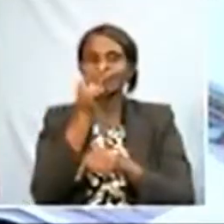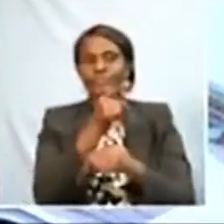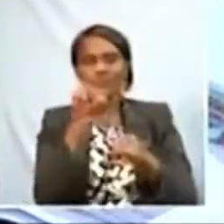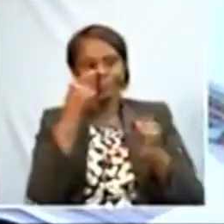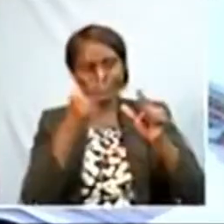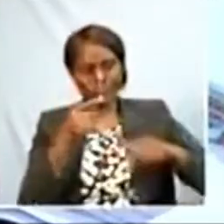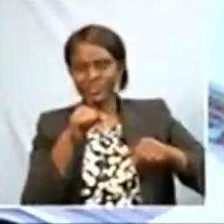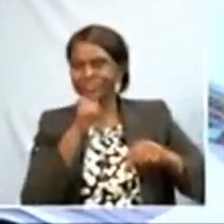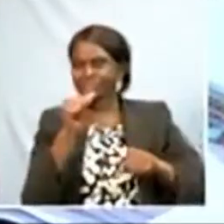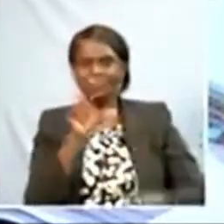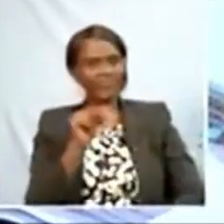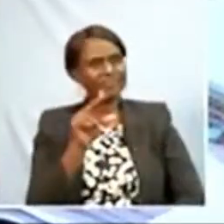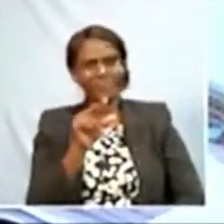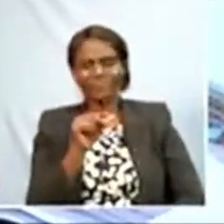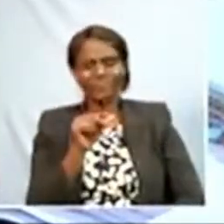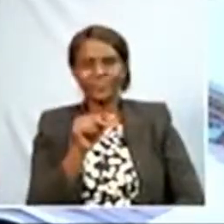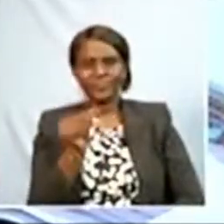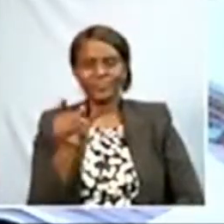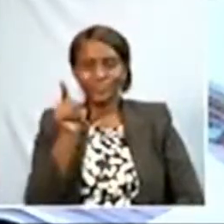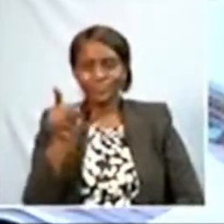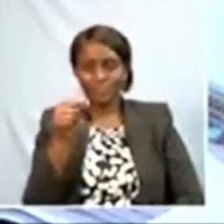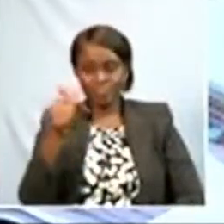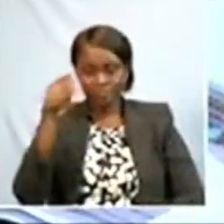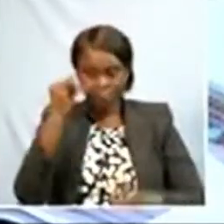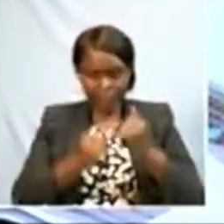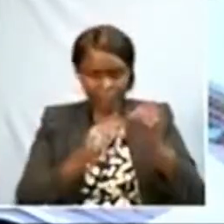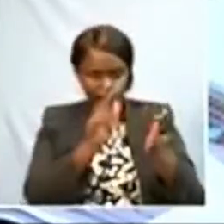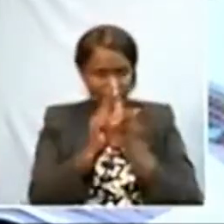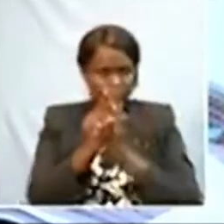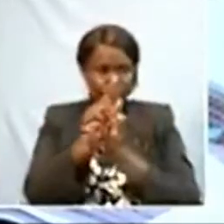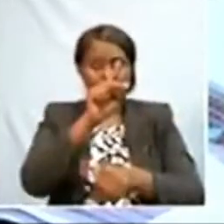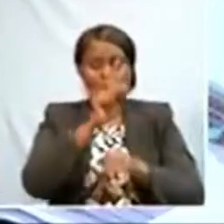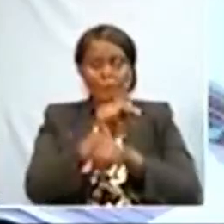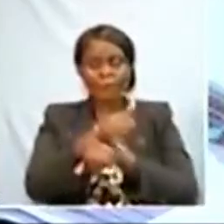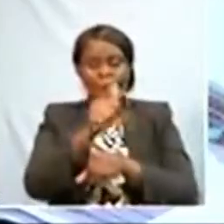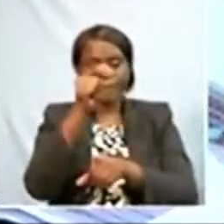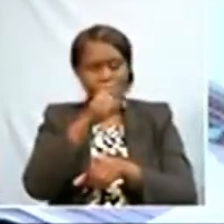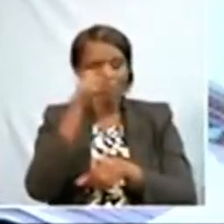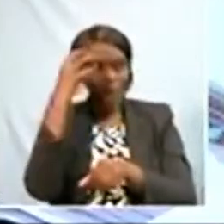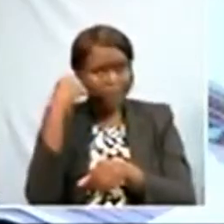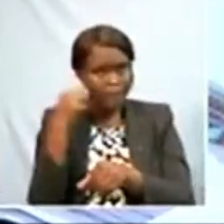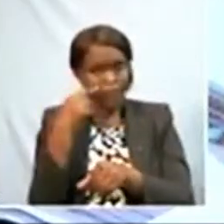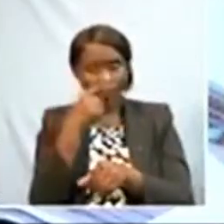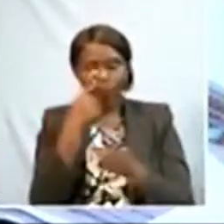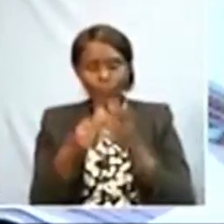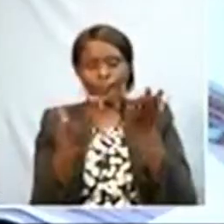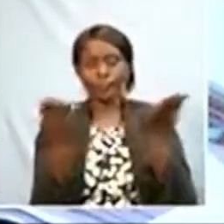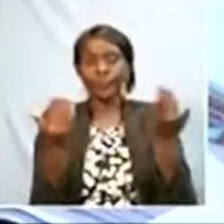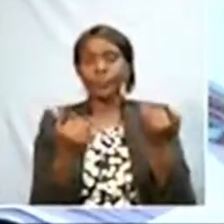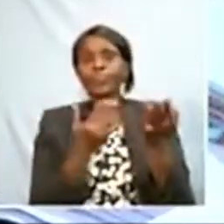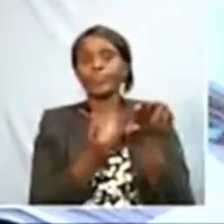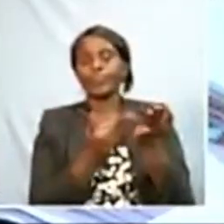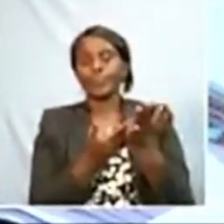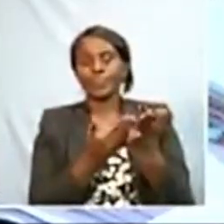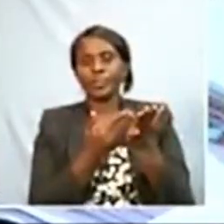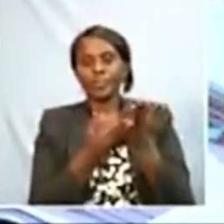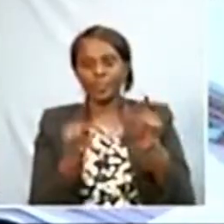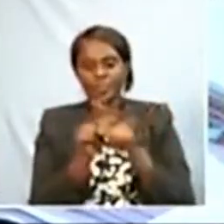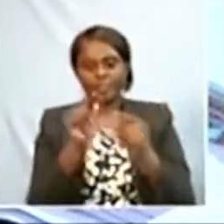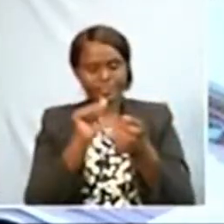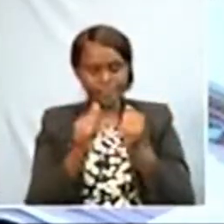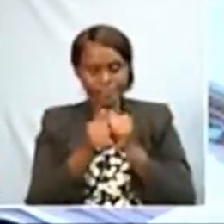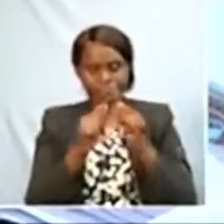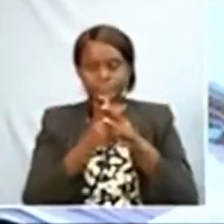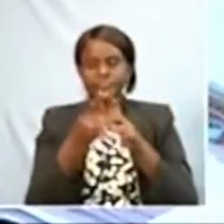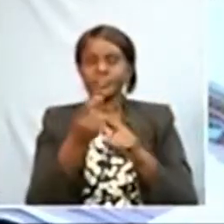delays, when not. When they end up approving these projects, you officers, that is where now anarchy